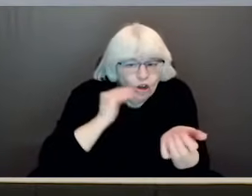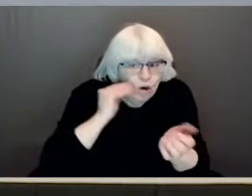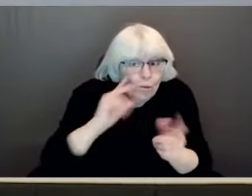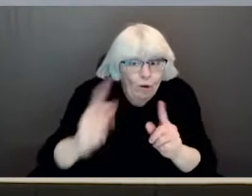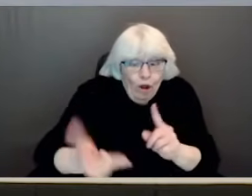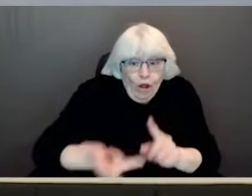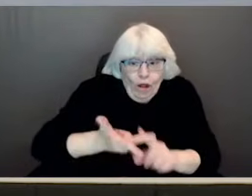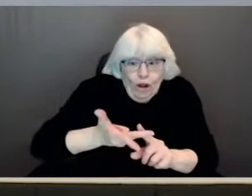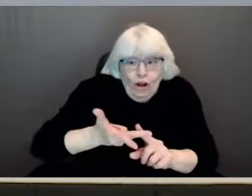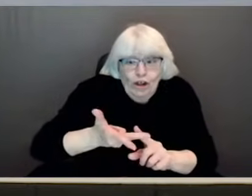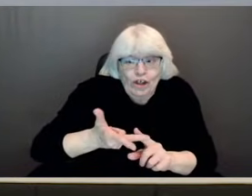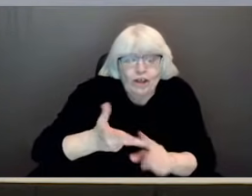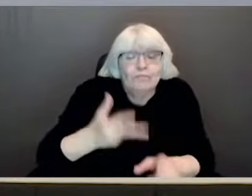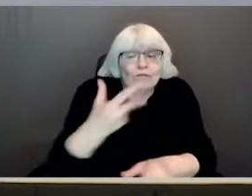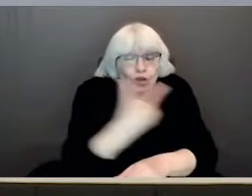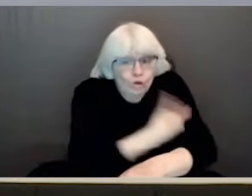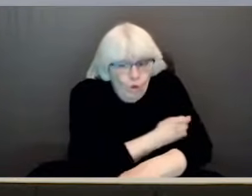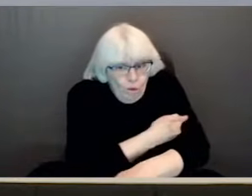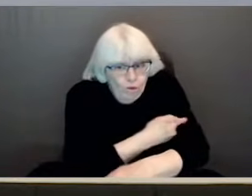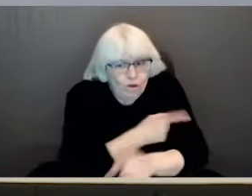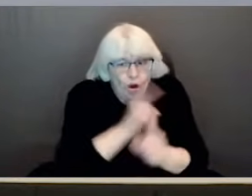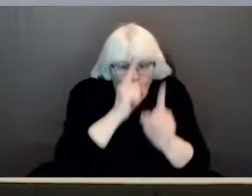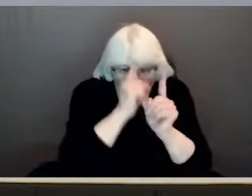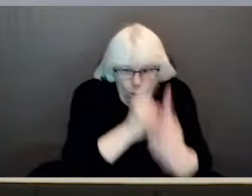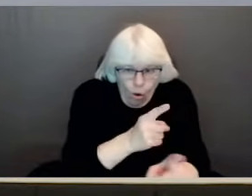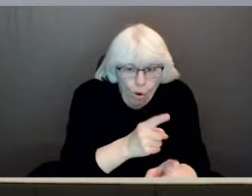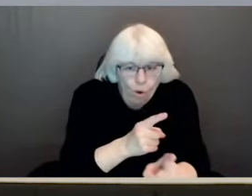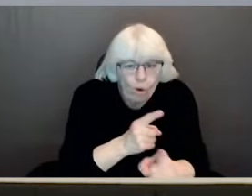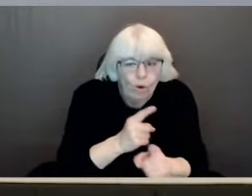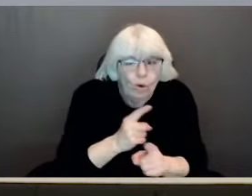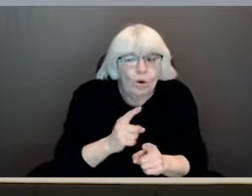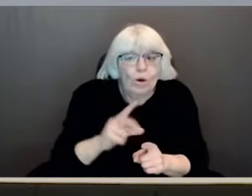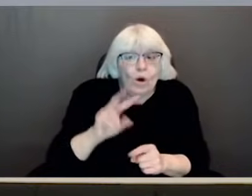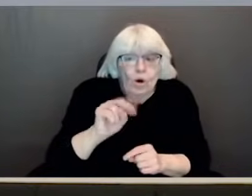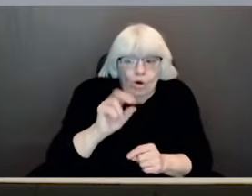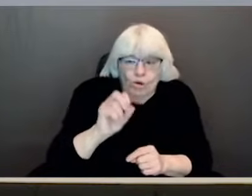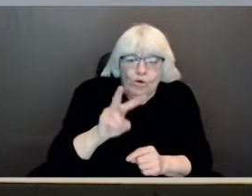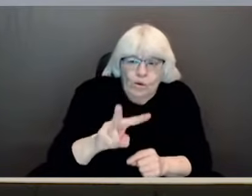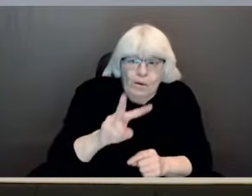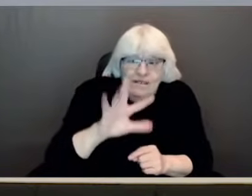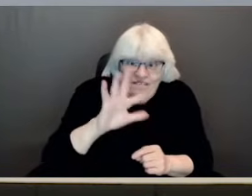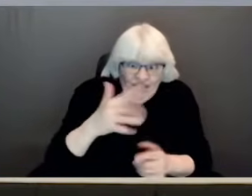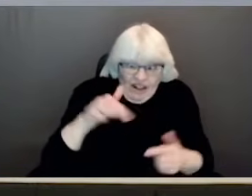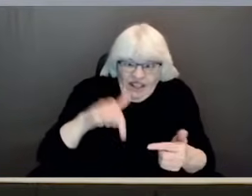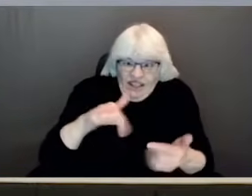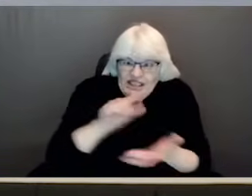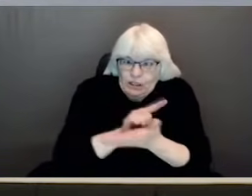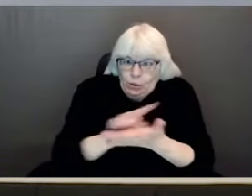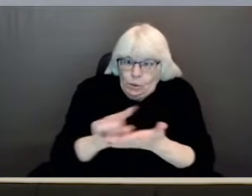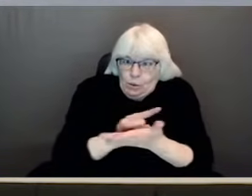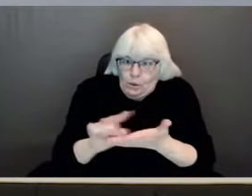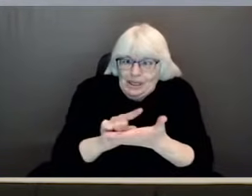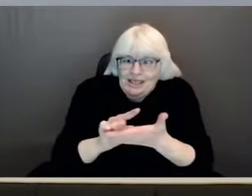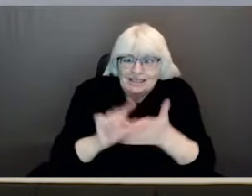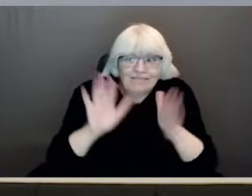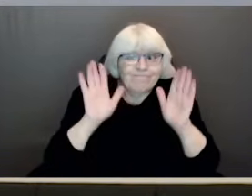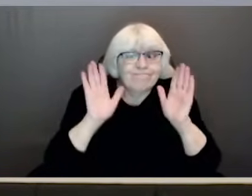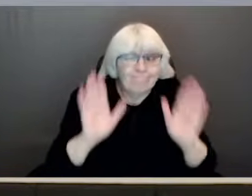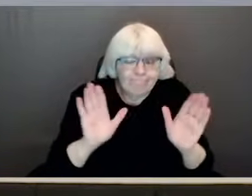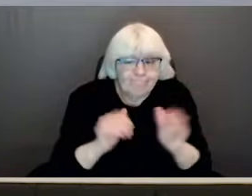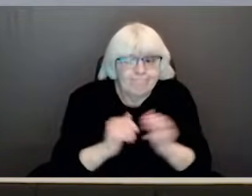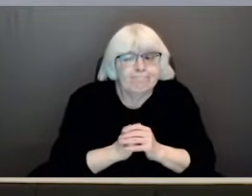fantastic. And in terms of new folks, it's I don't want to